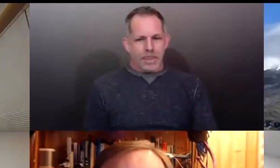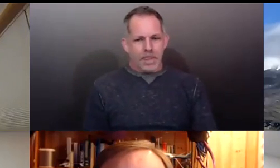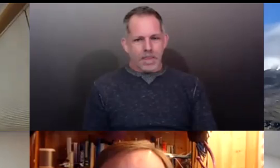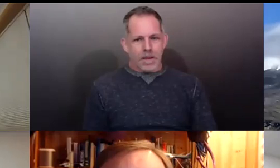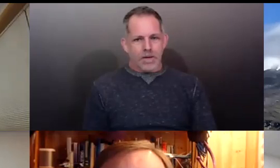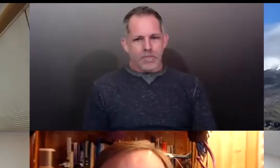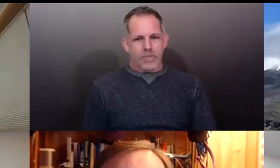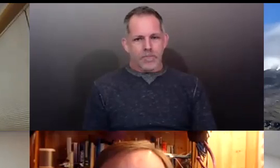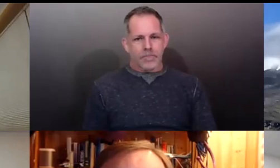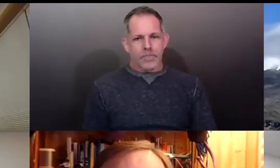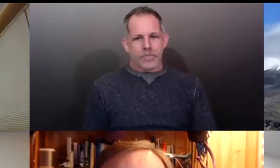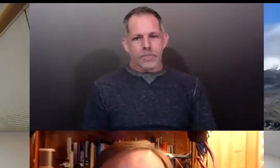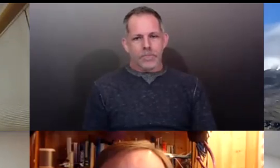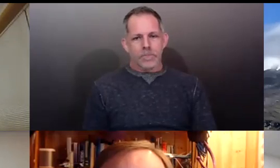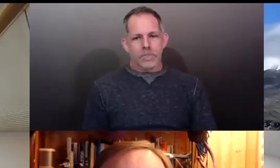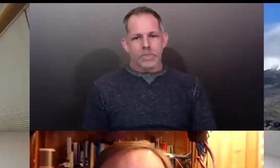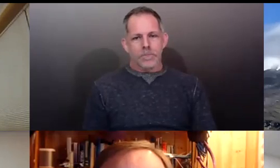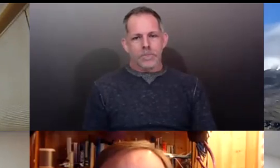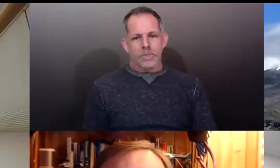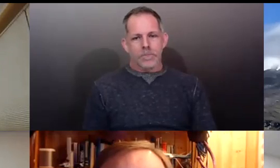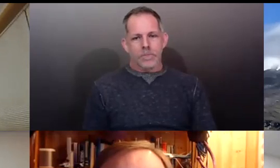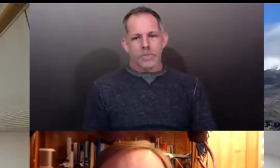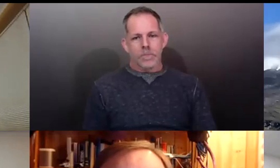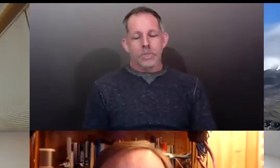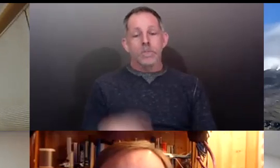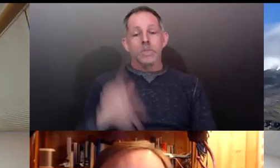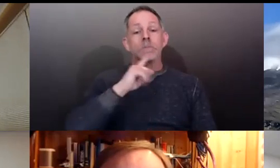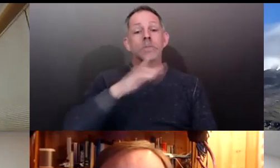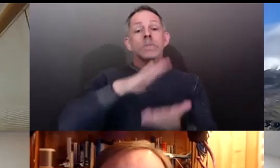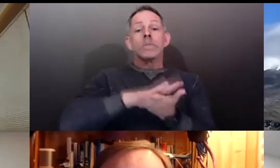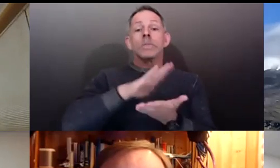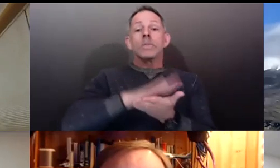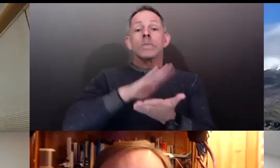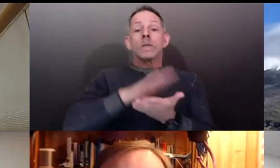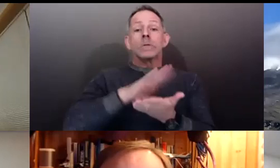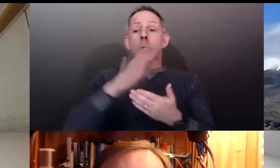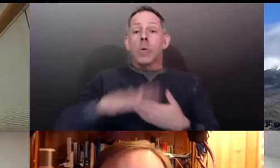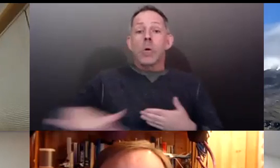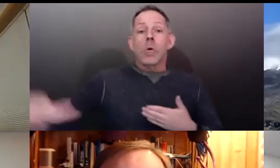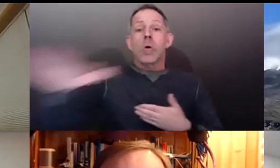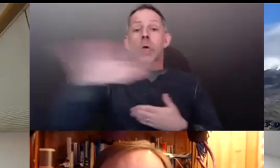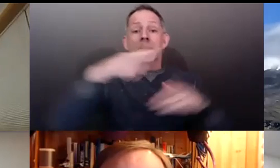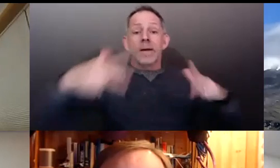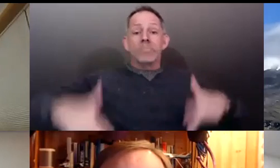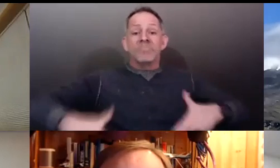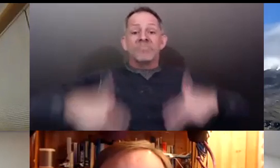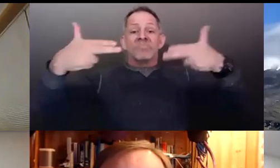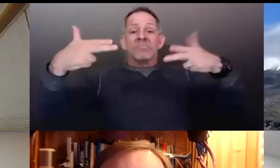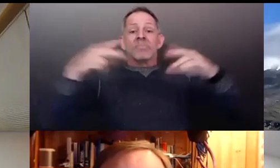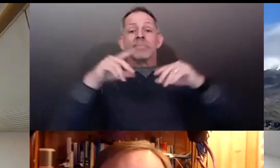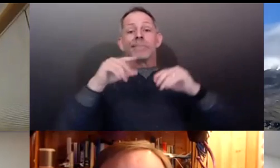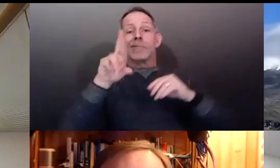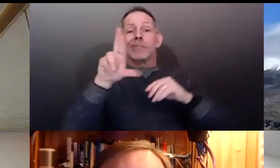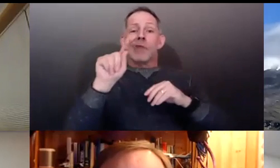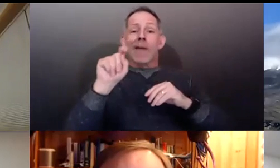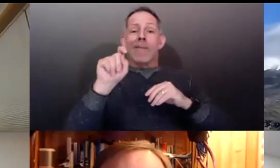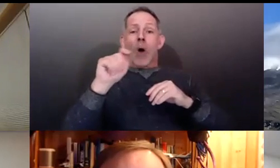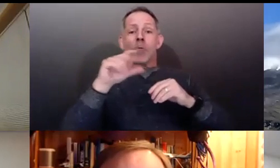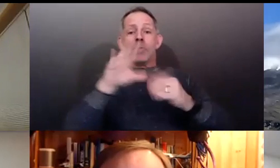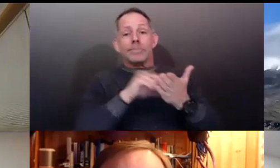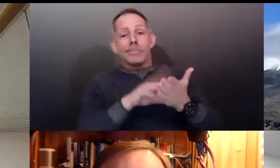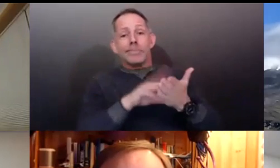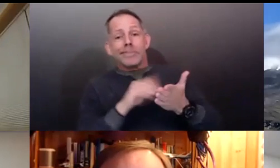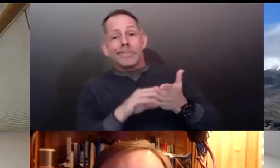remote settings, many schools making the decision to wait through the holidays and start in January. What are